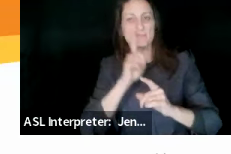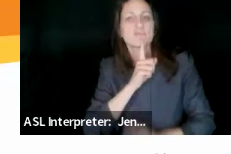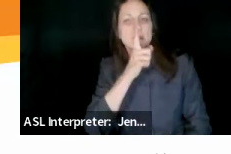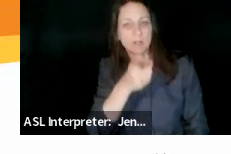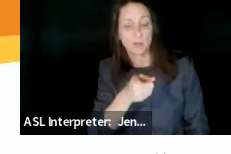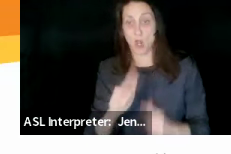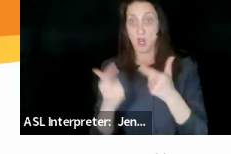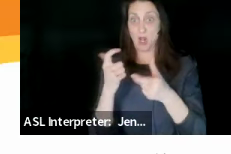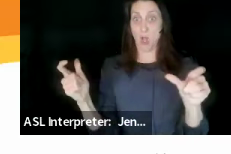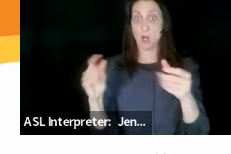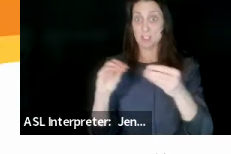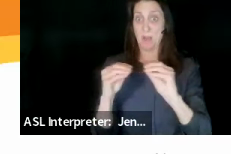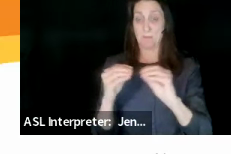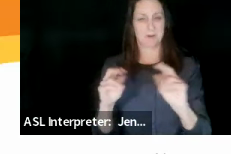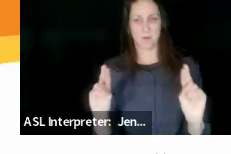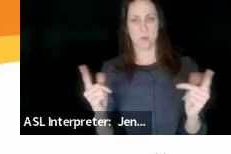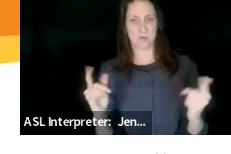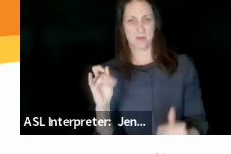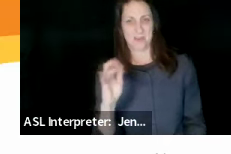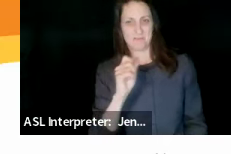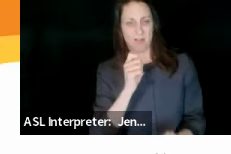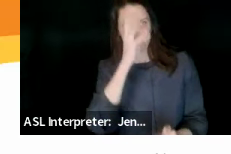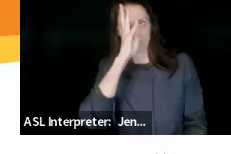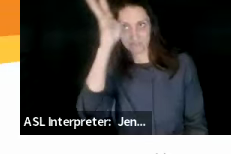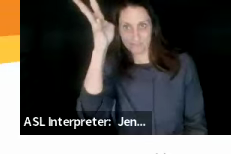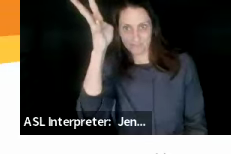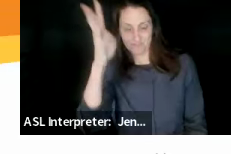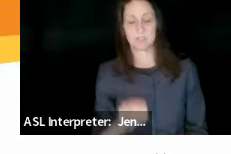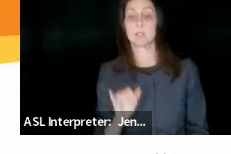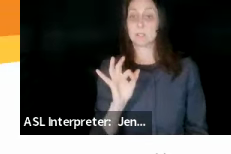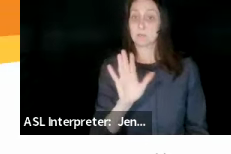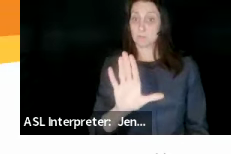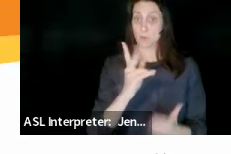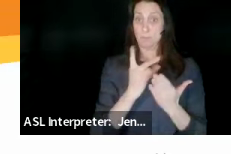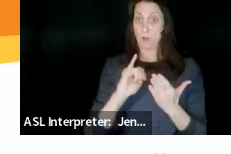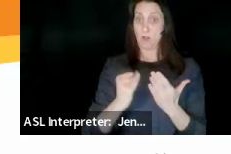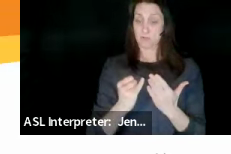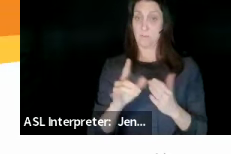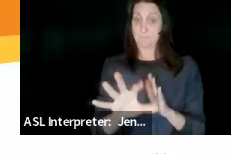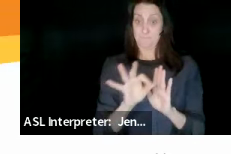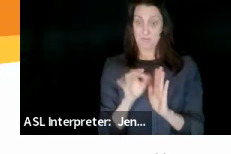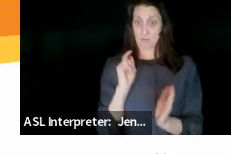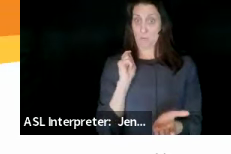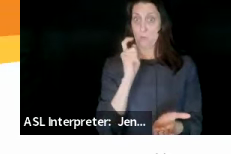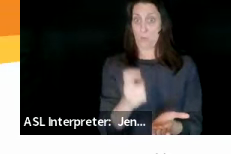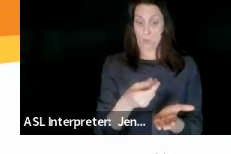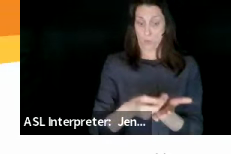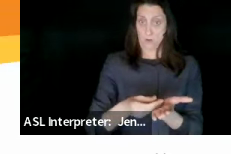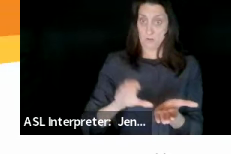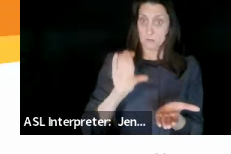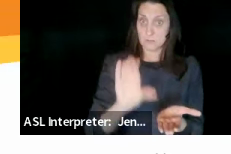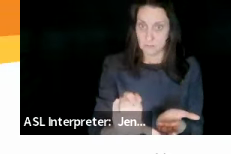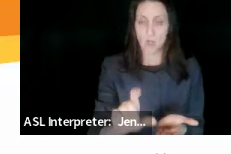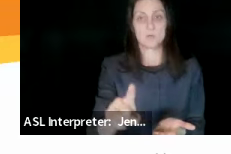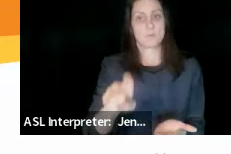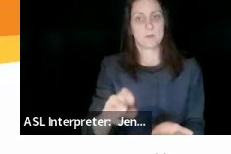So if your project is awarded, these are the numbers that you're going to be reporting both in your interim and final report. So